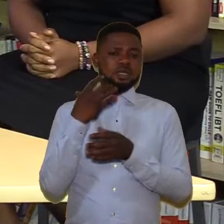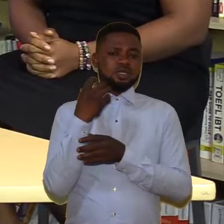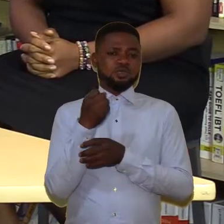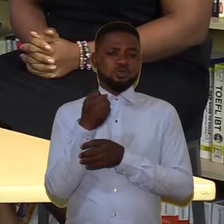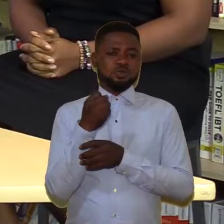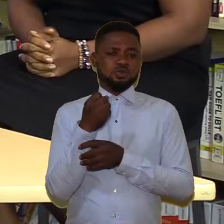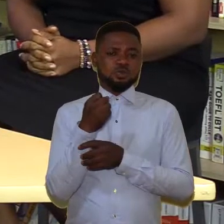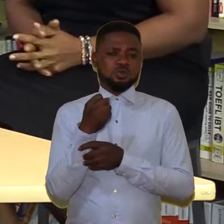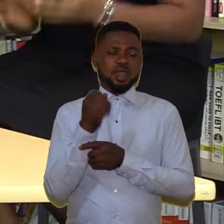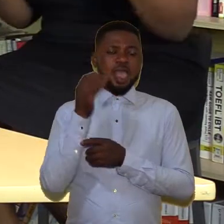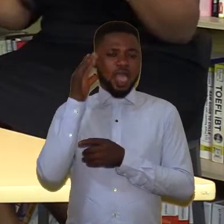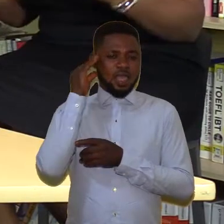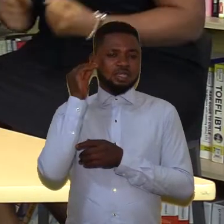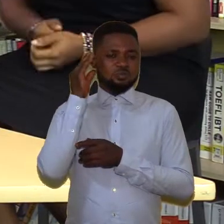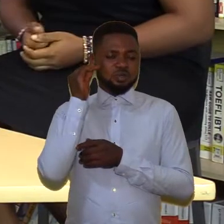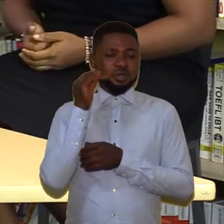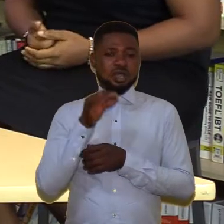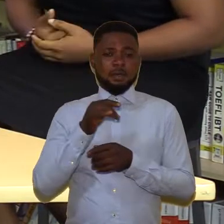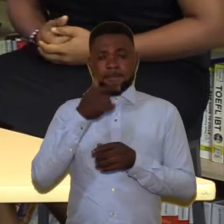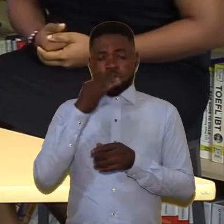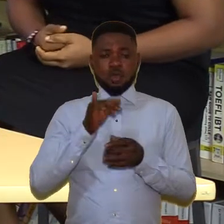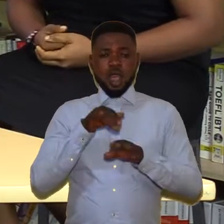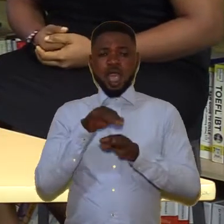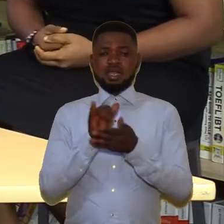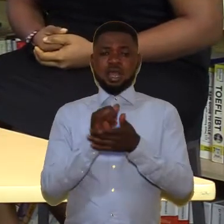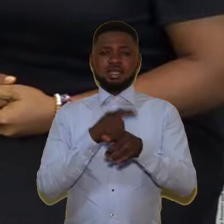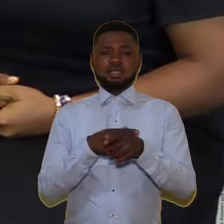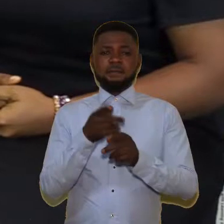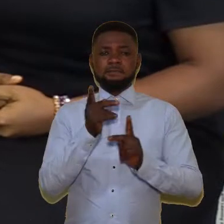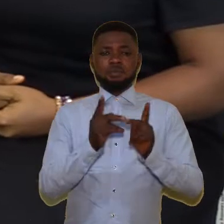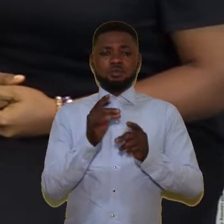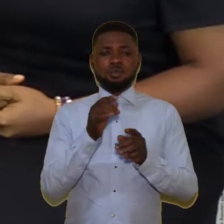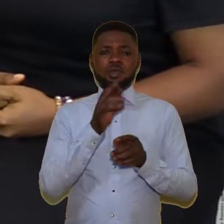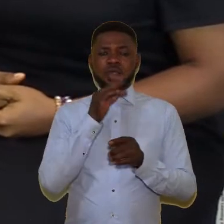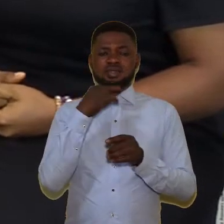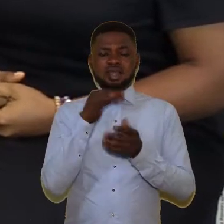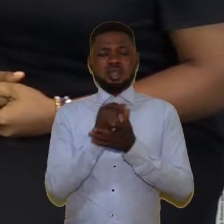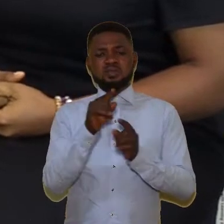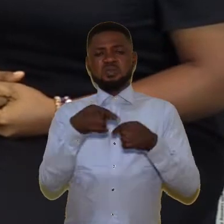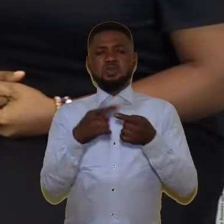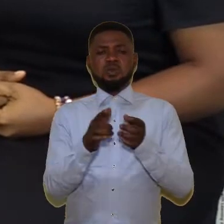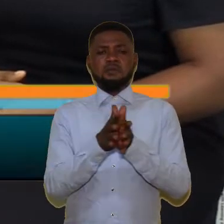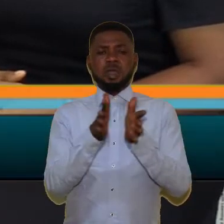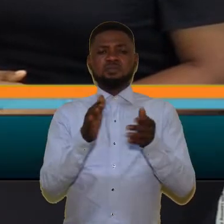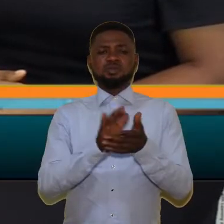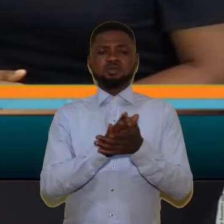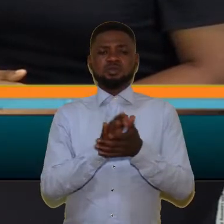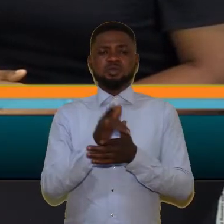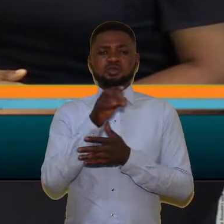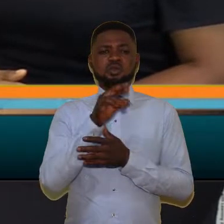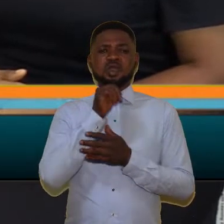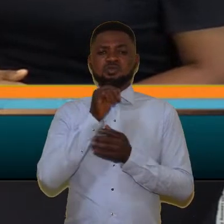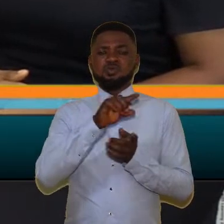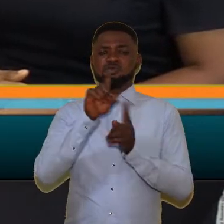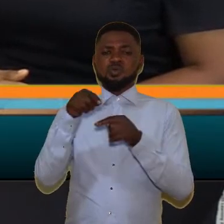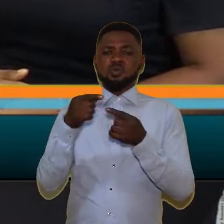It was an experience, because at that time, people actually think that you going to a public school, you are really